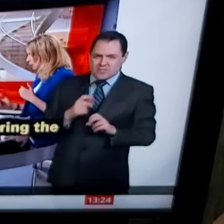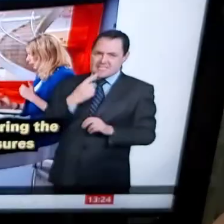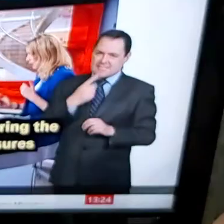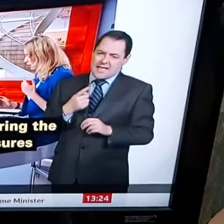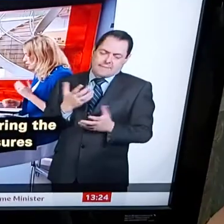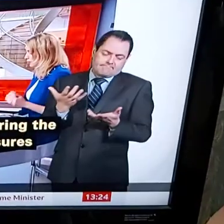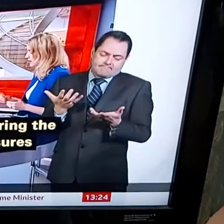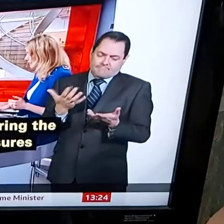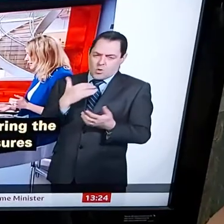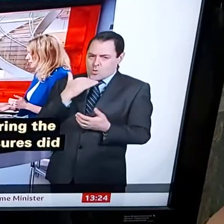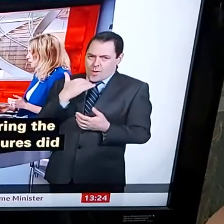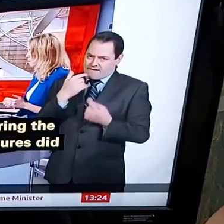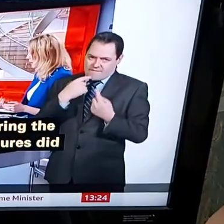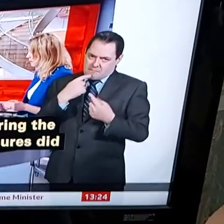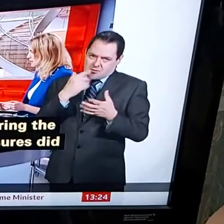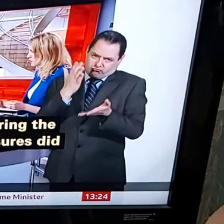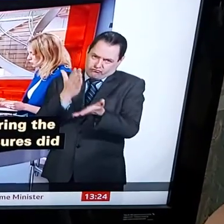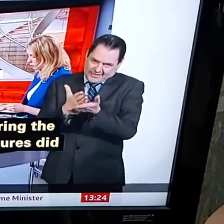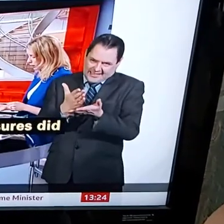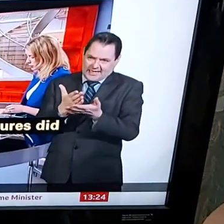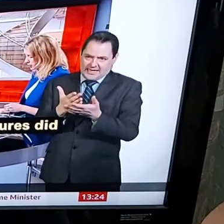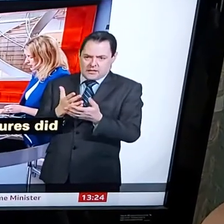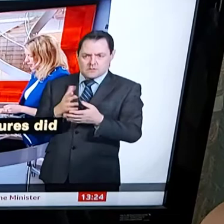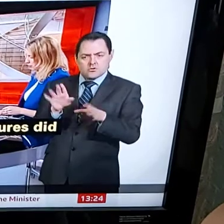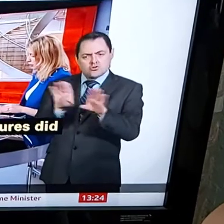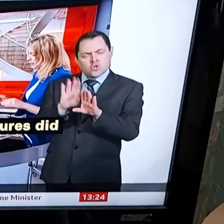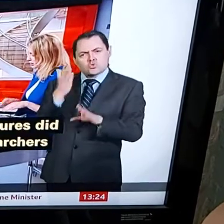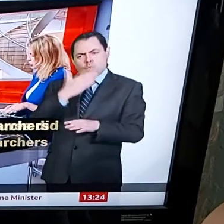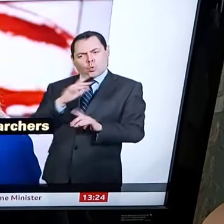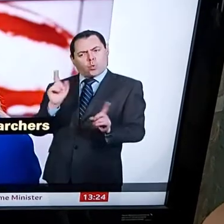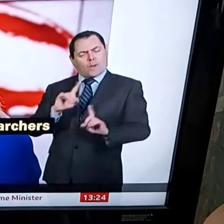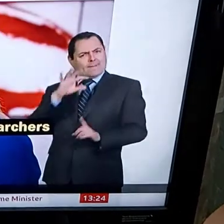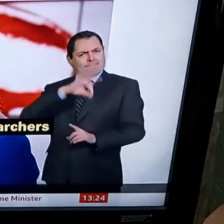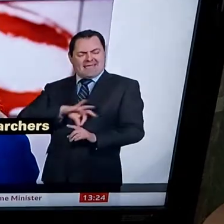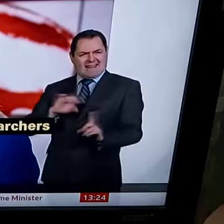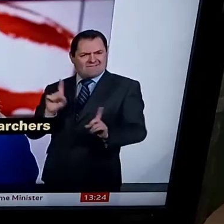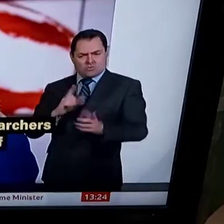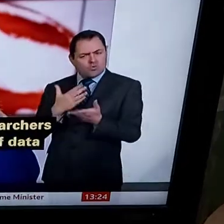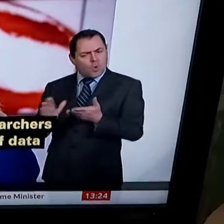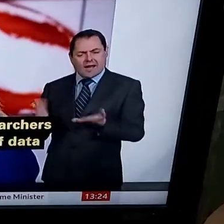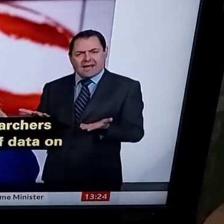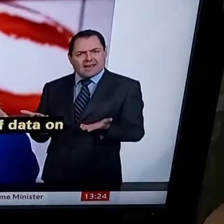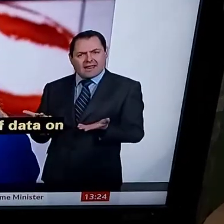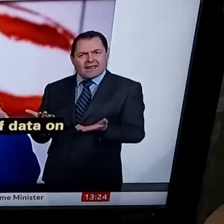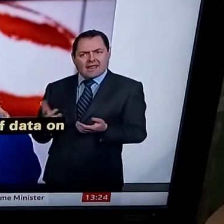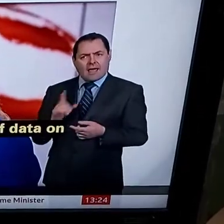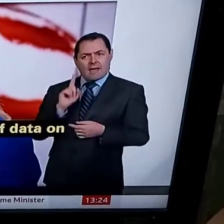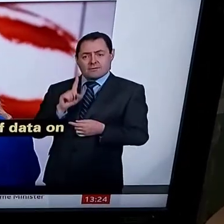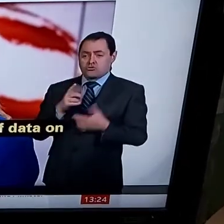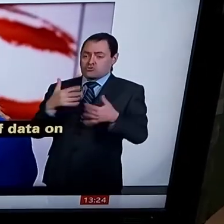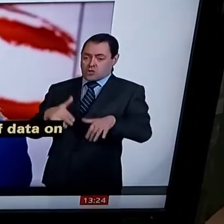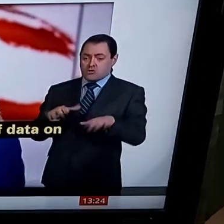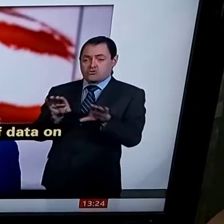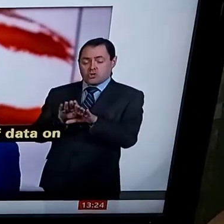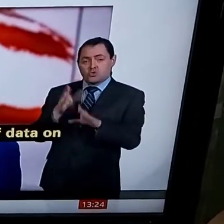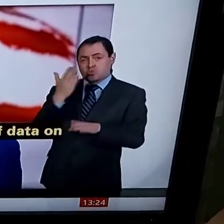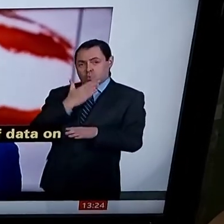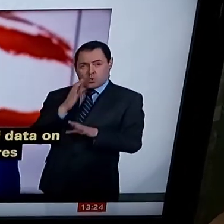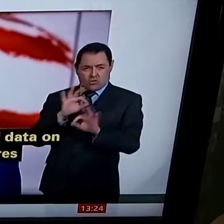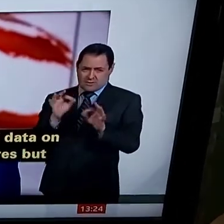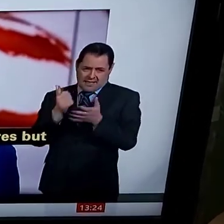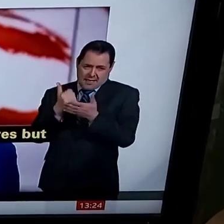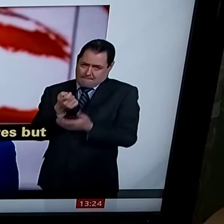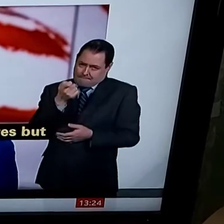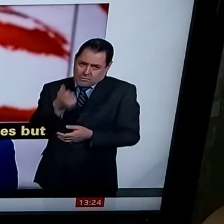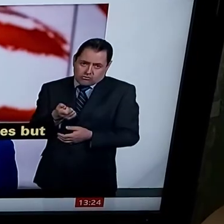still not a lot of data on the benefits of school closures. But what it does show is the impact of closing them alone only leads to a small